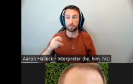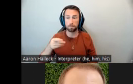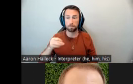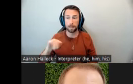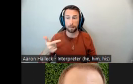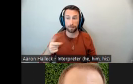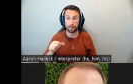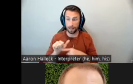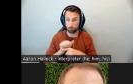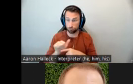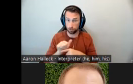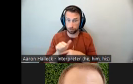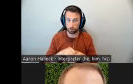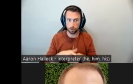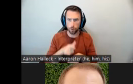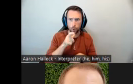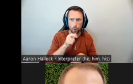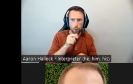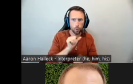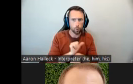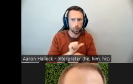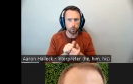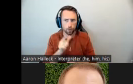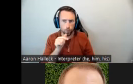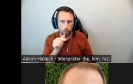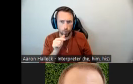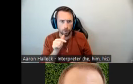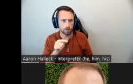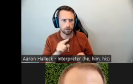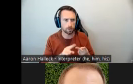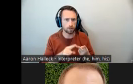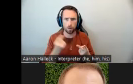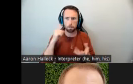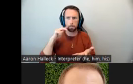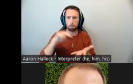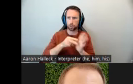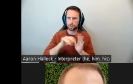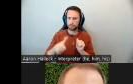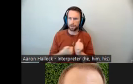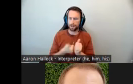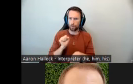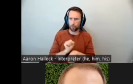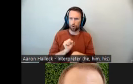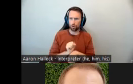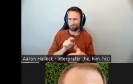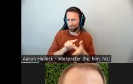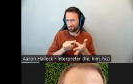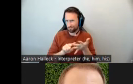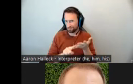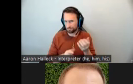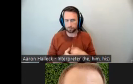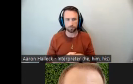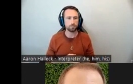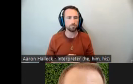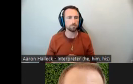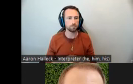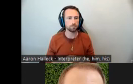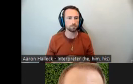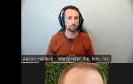works with them? Why do we work with them? What's the purpose of the work we do? And so on and so forth. I want